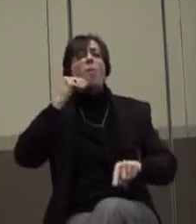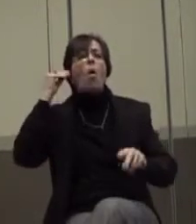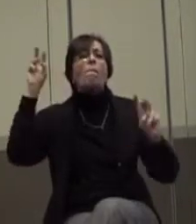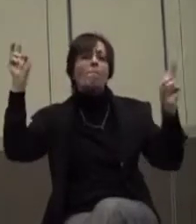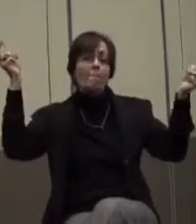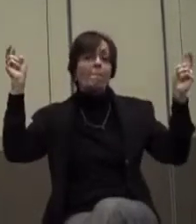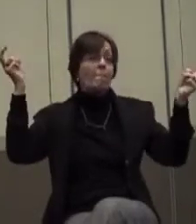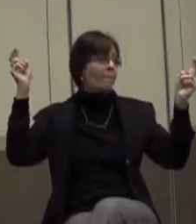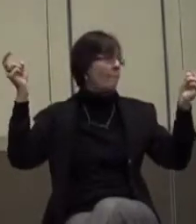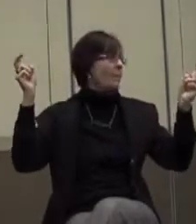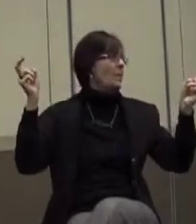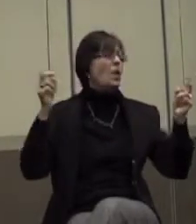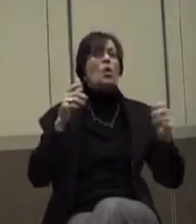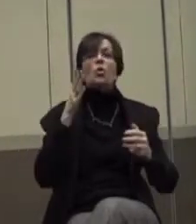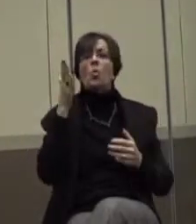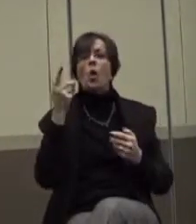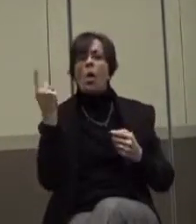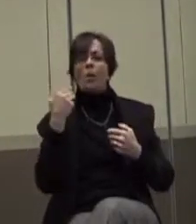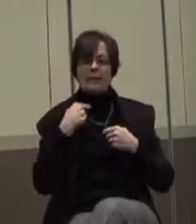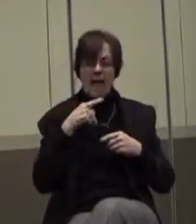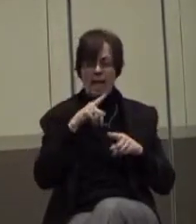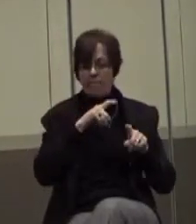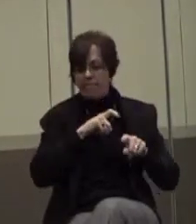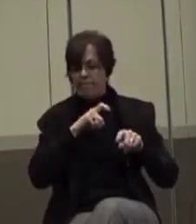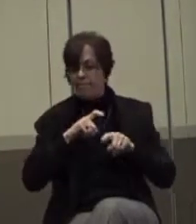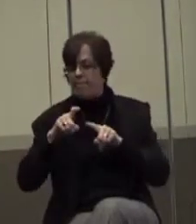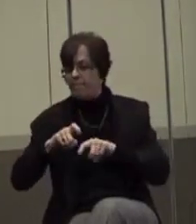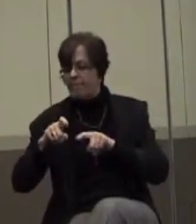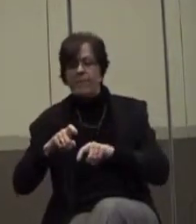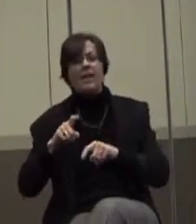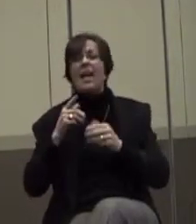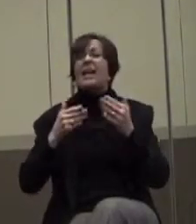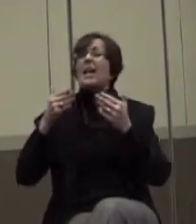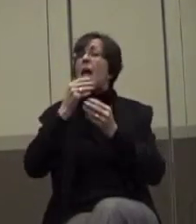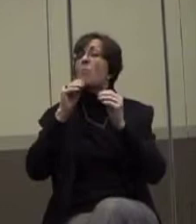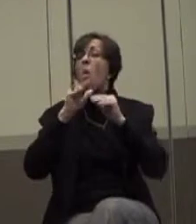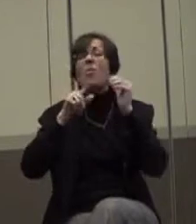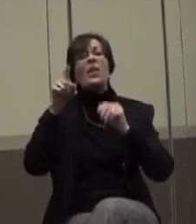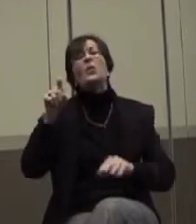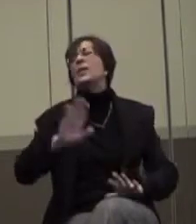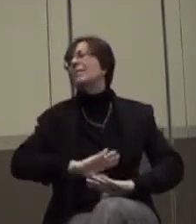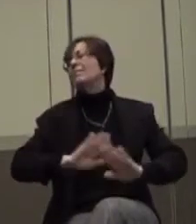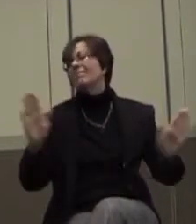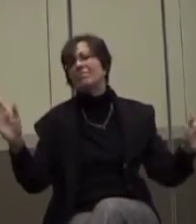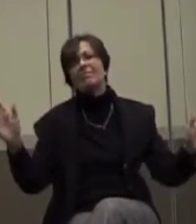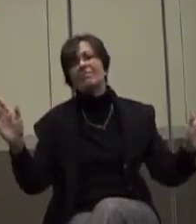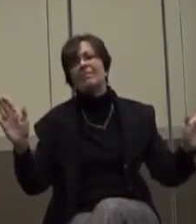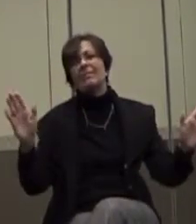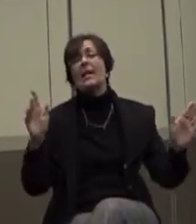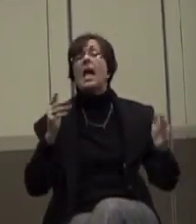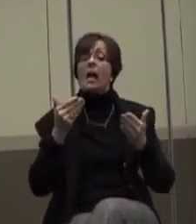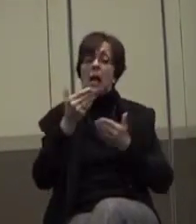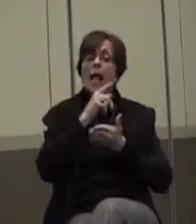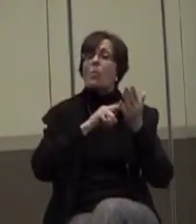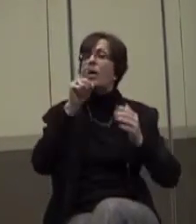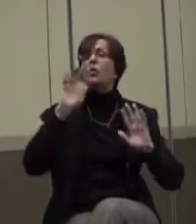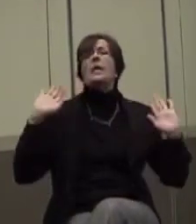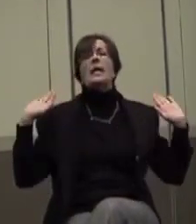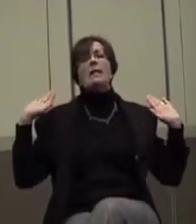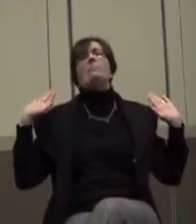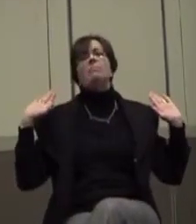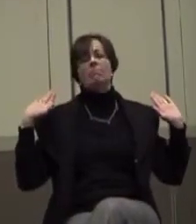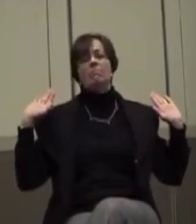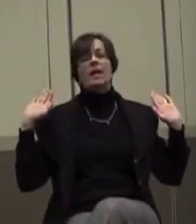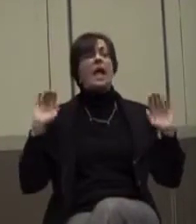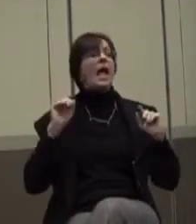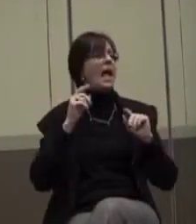about this? What about that? Okay? Don't collect more data than you need. Collect the data you need, but don't collect more than you need. And